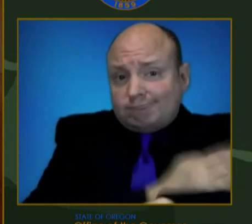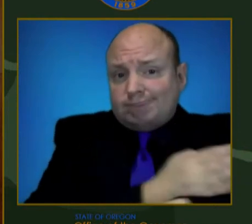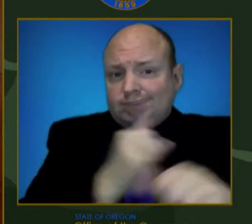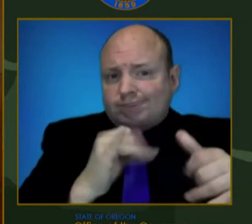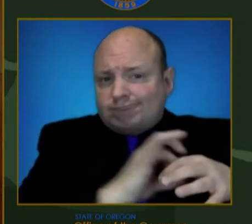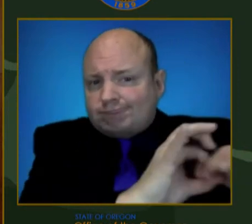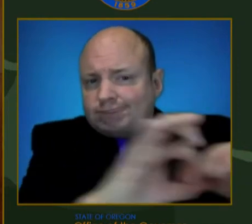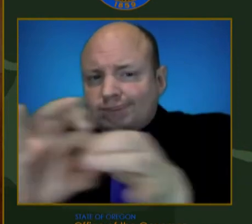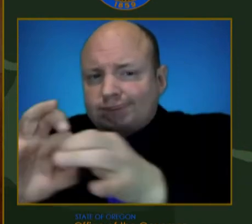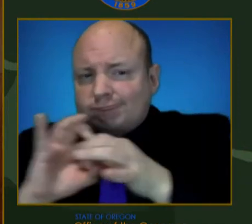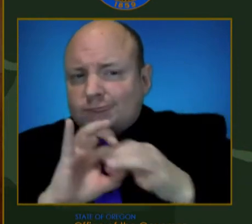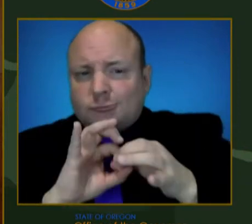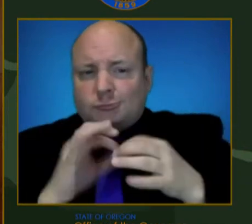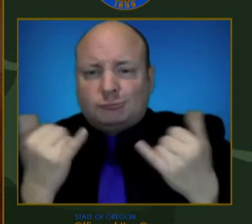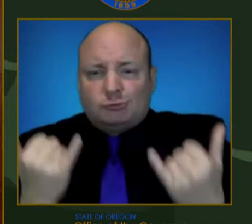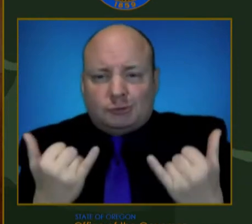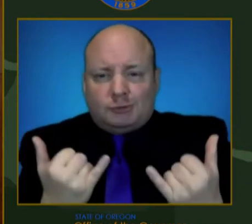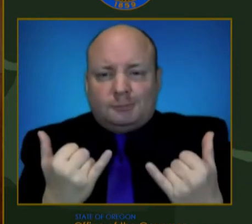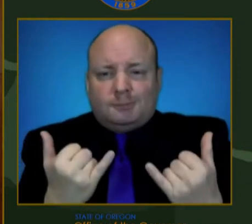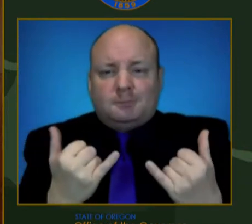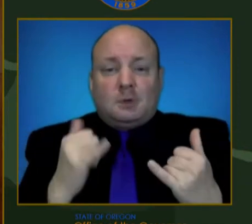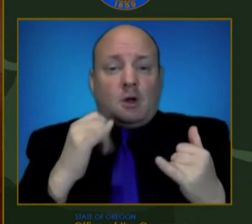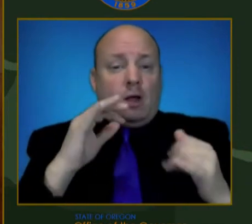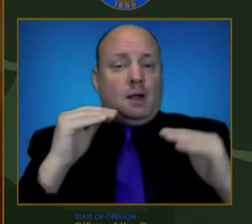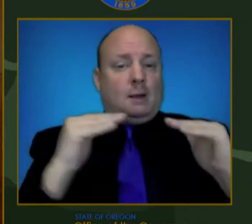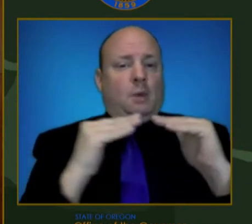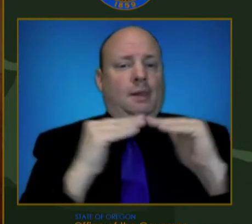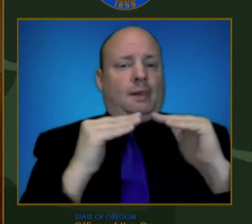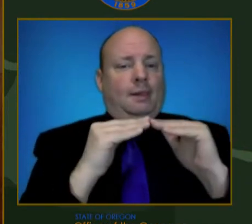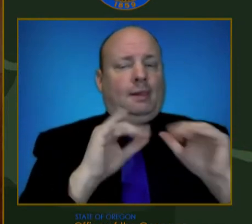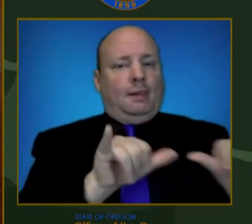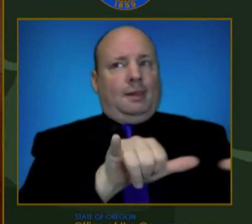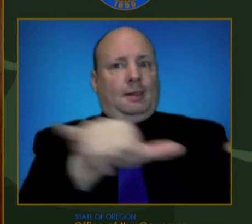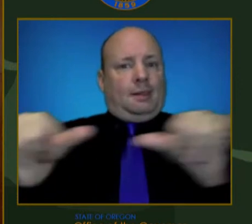are building a just and equitable Oregon.